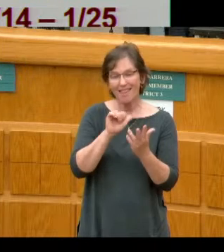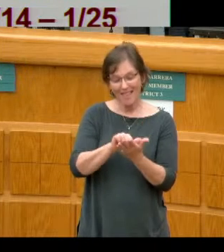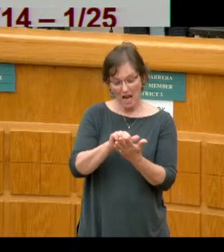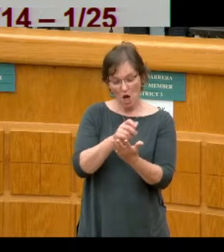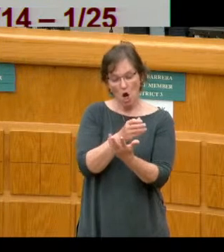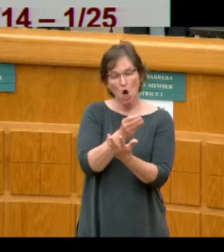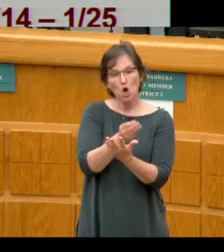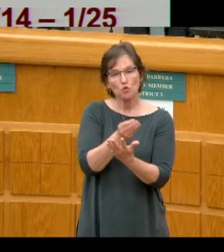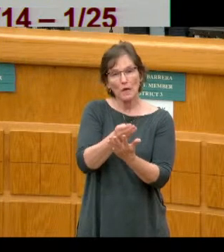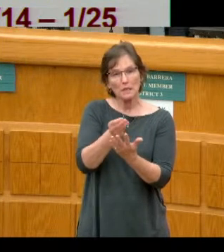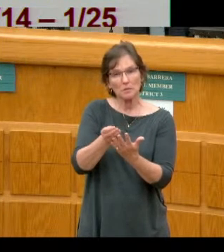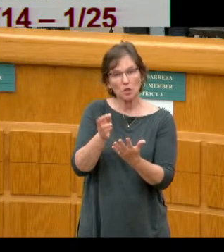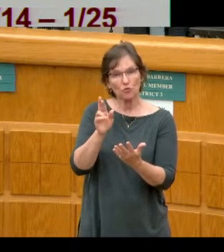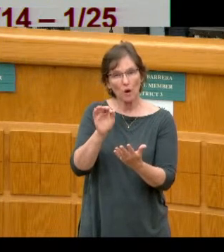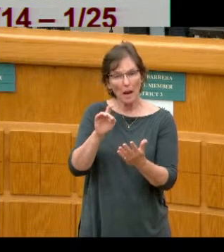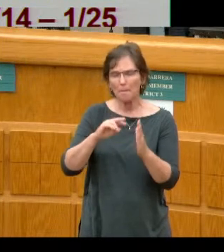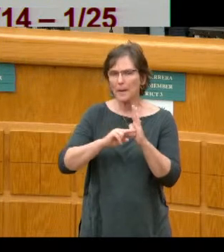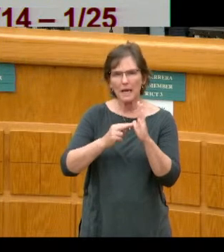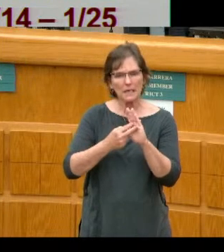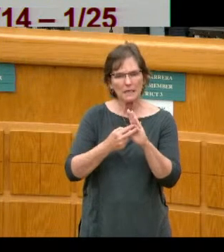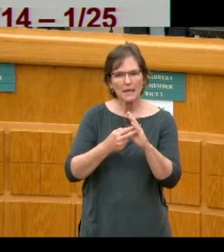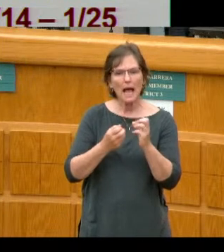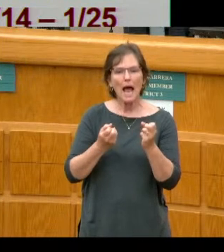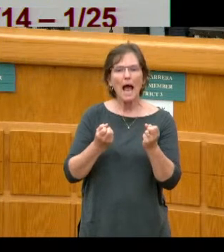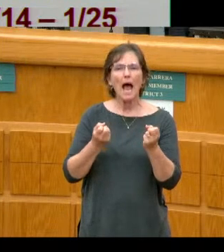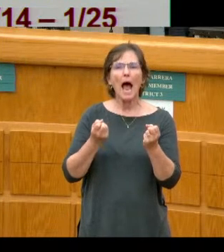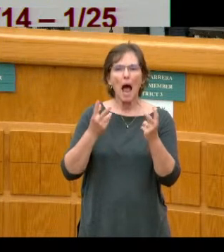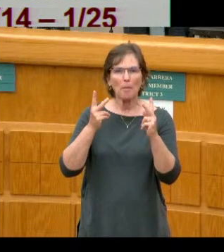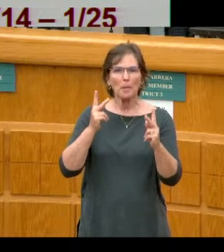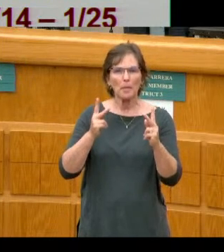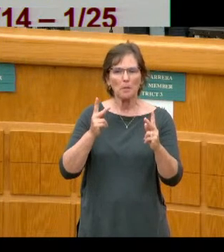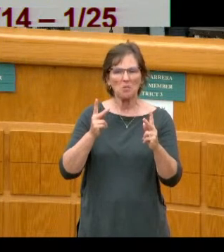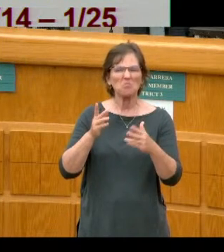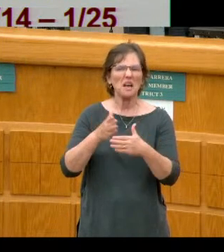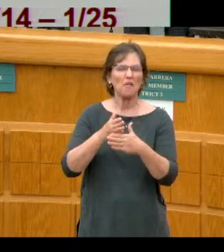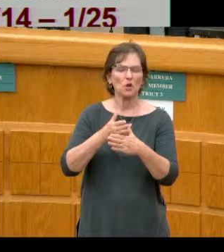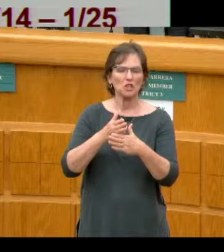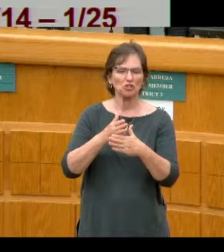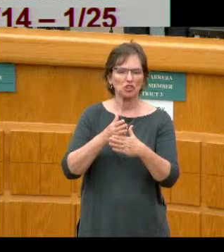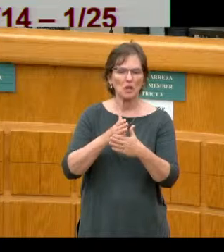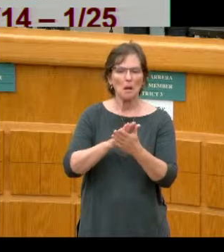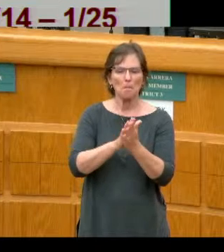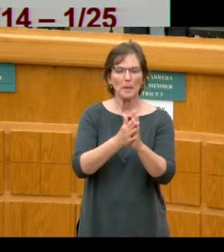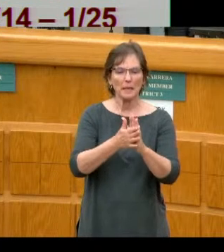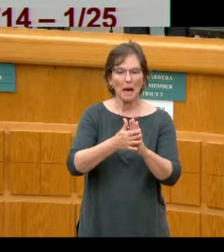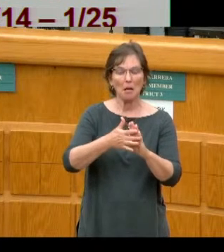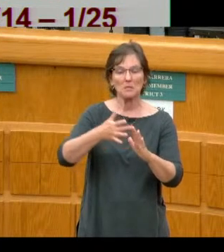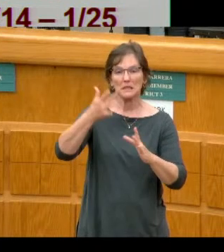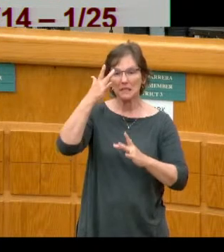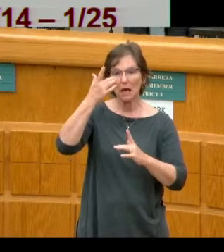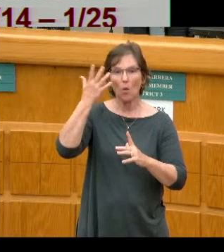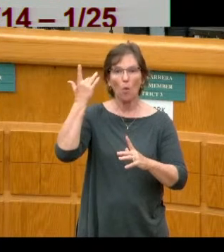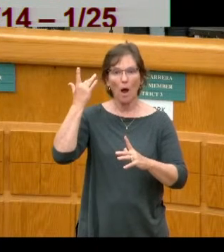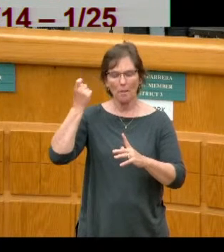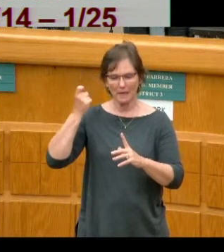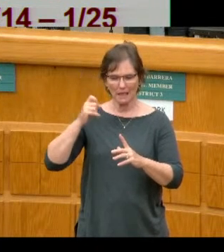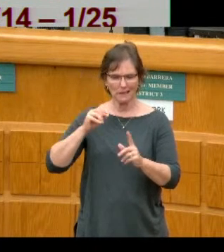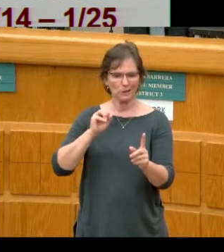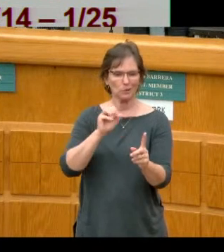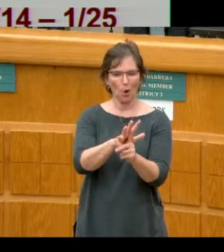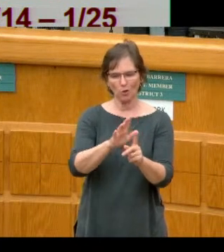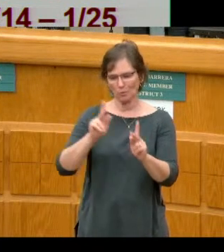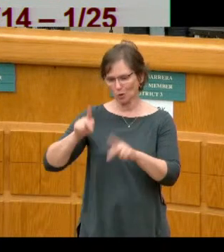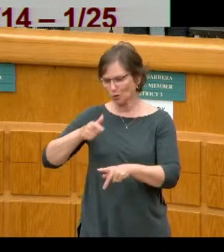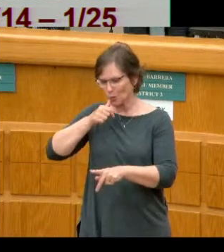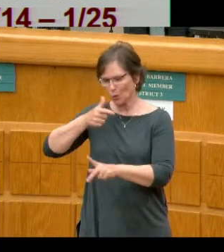the second week of December. December 14th, to be exact, is our projection right now for that day. It's about a week later than we predicted